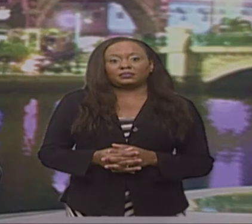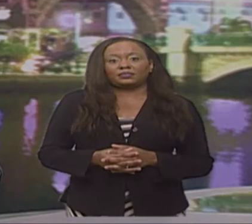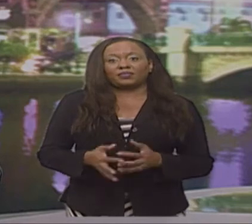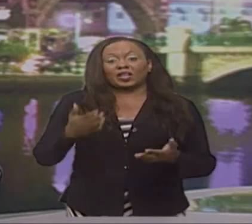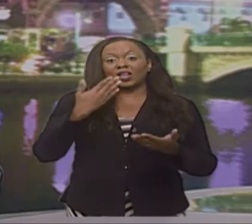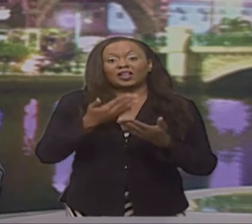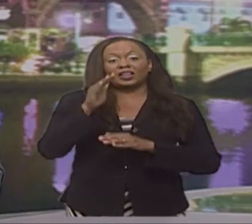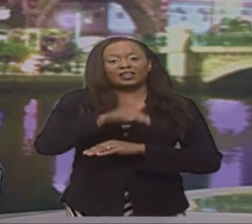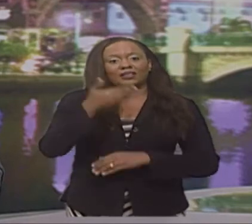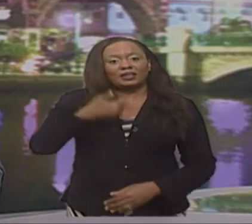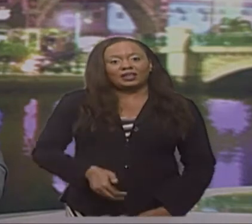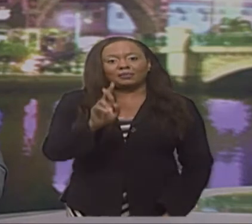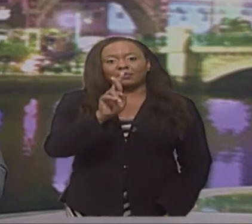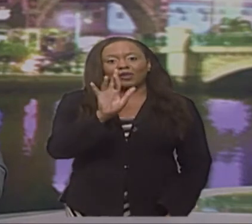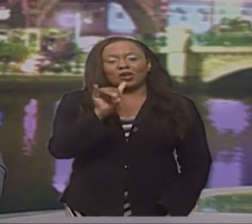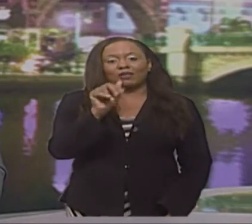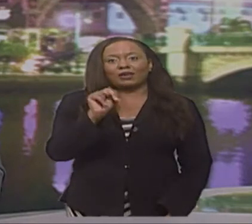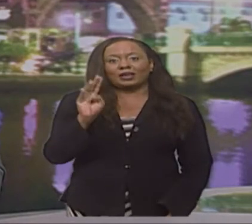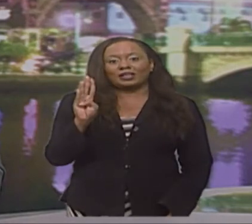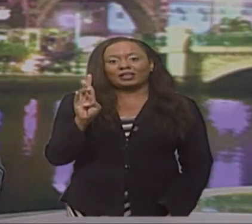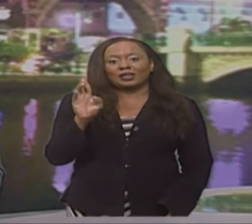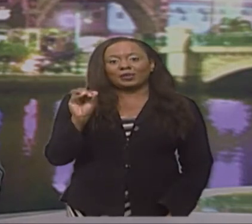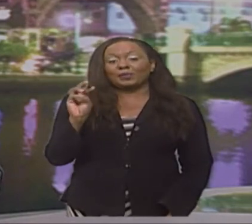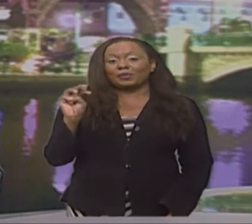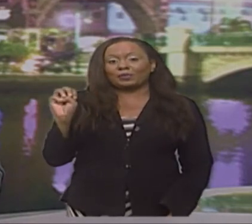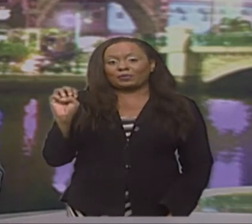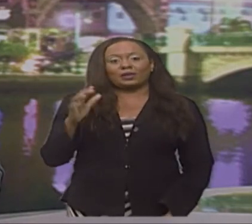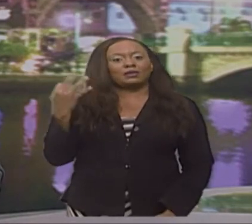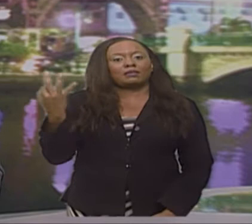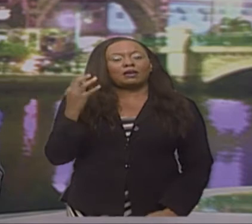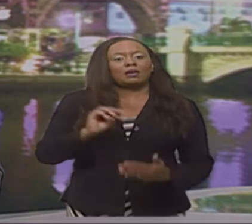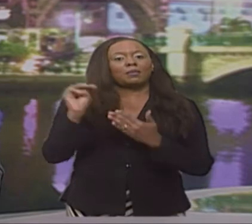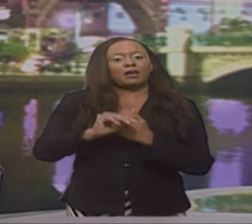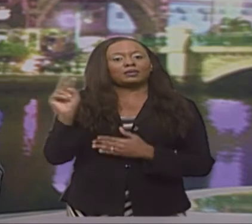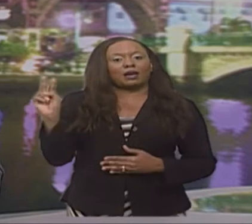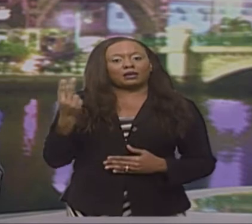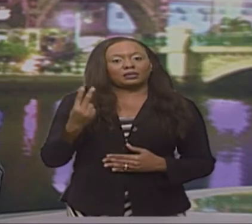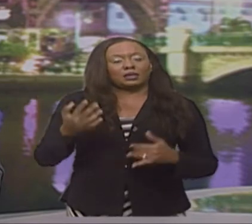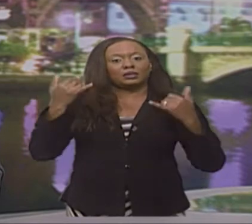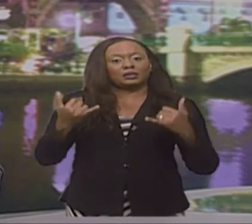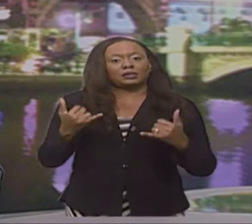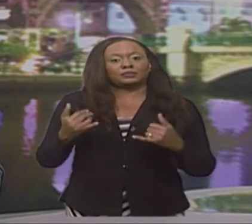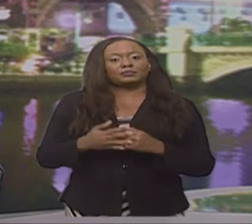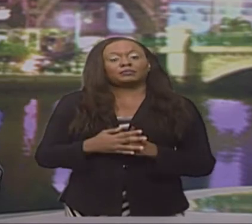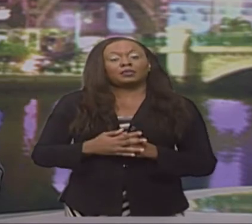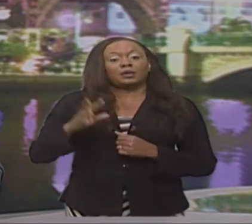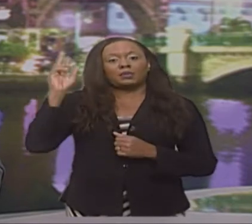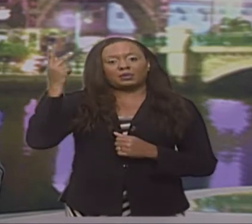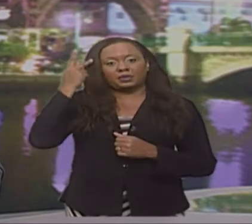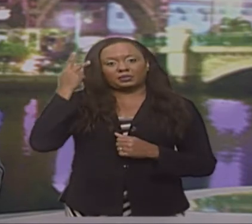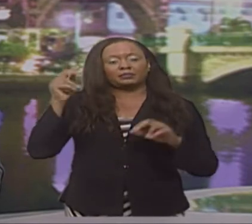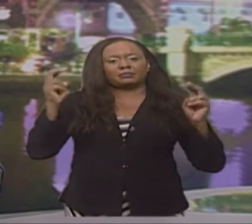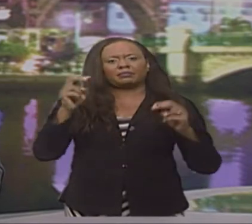A very good evening to you. I am Ryan Broom with the Friday, March 2nd edition of the CBC Evening News. Tonight, our top story comes from the Lower House,